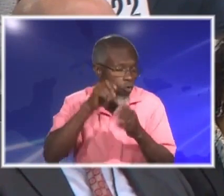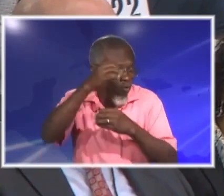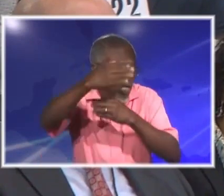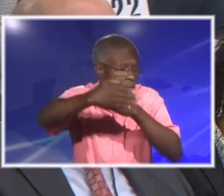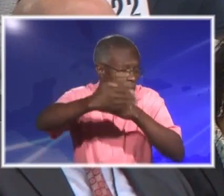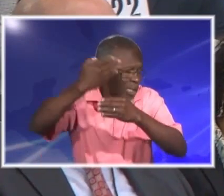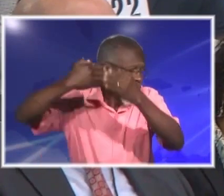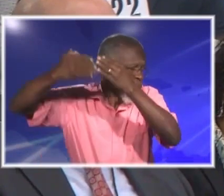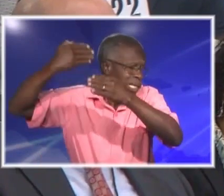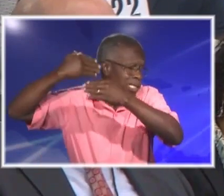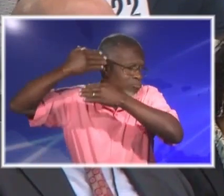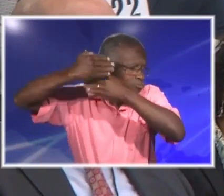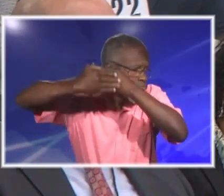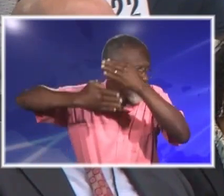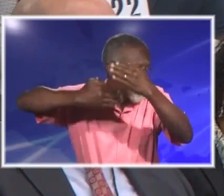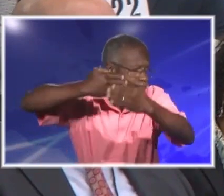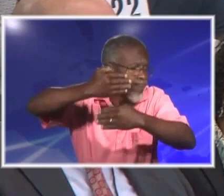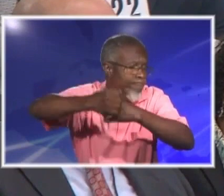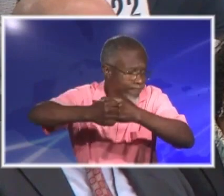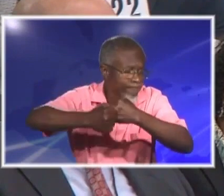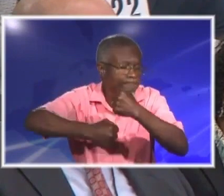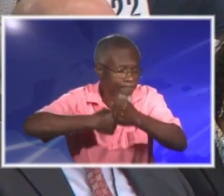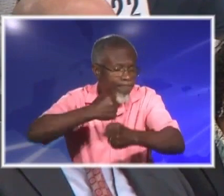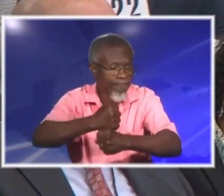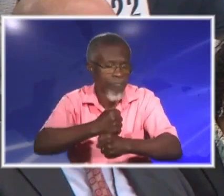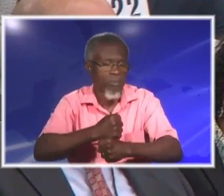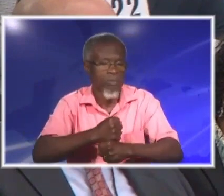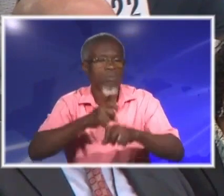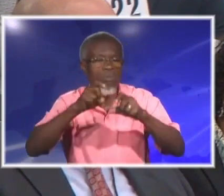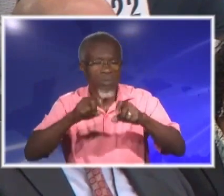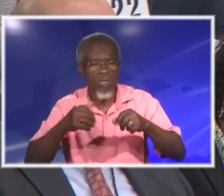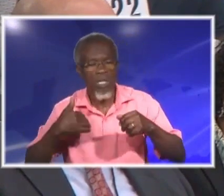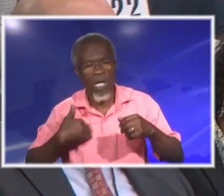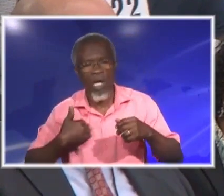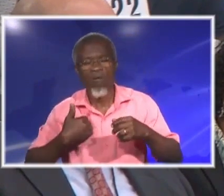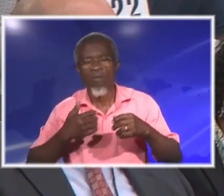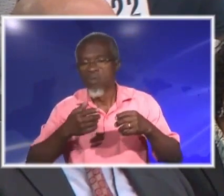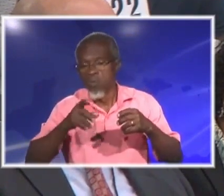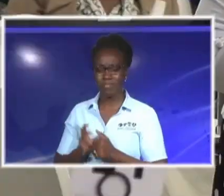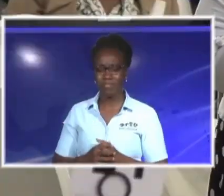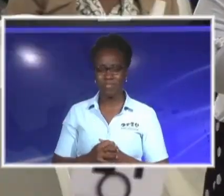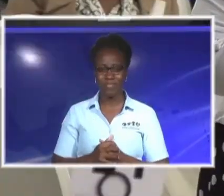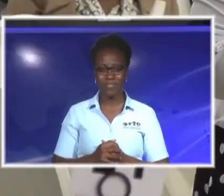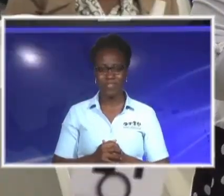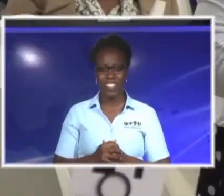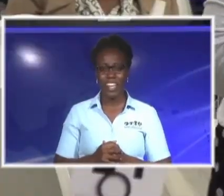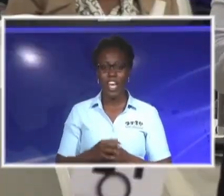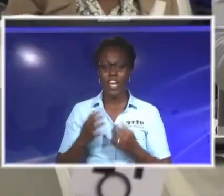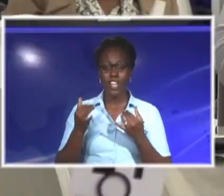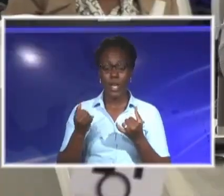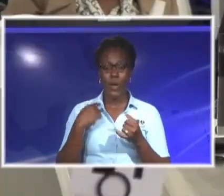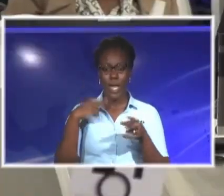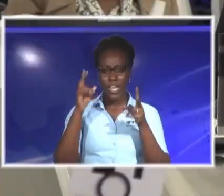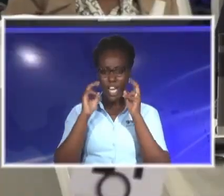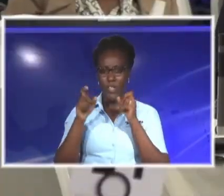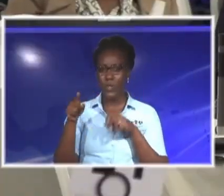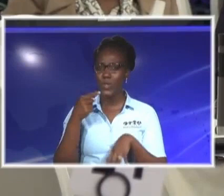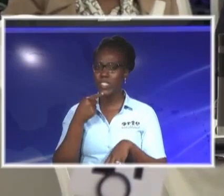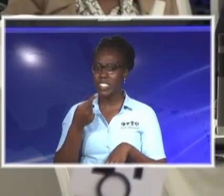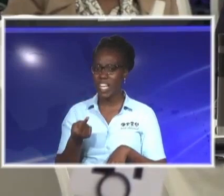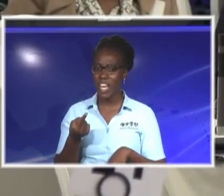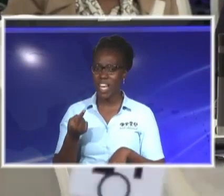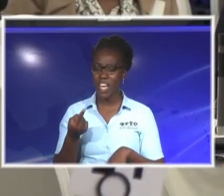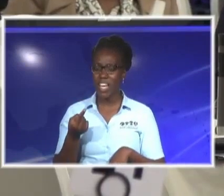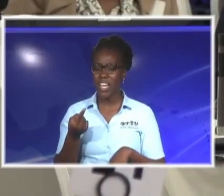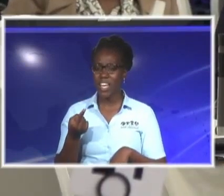is a leadership / management problem. Now I heard you make a statement